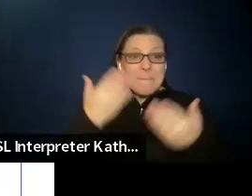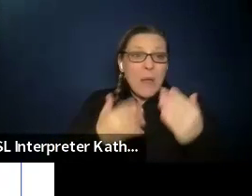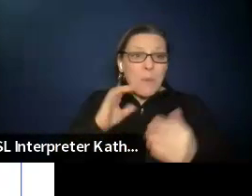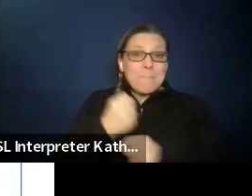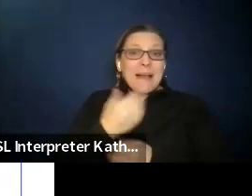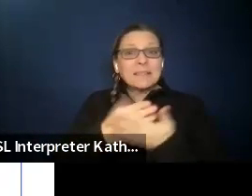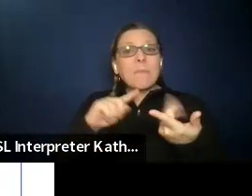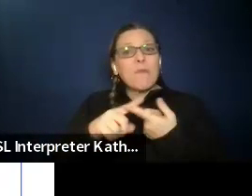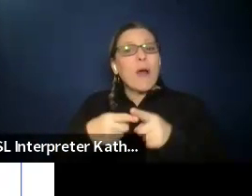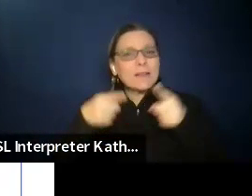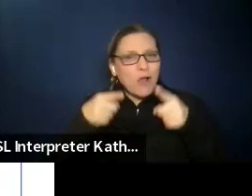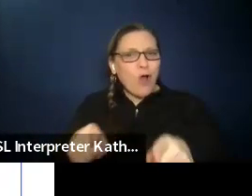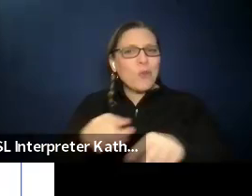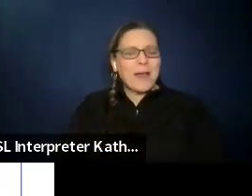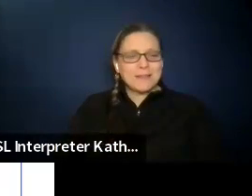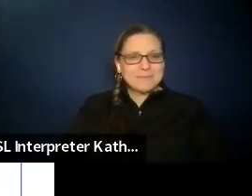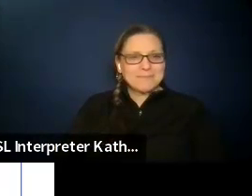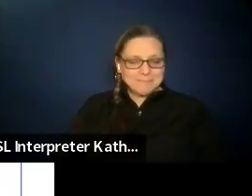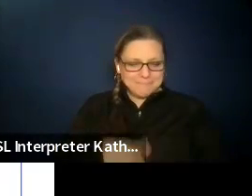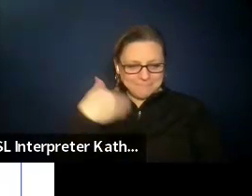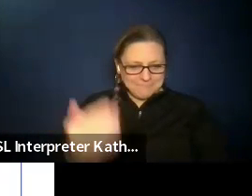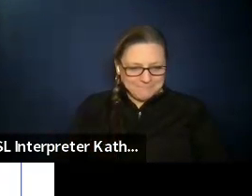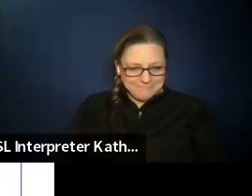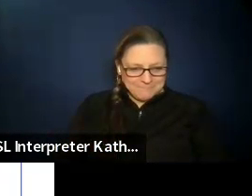make some friends along the way. Next slide.